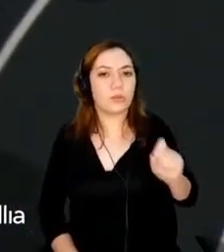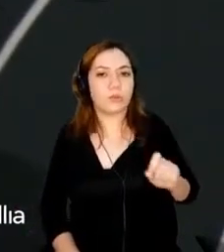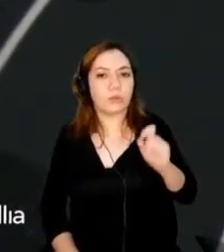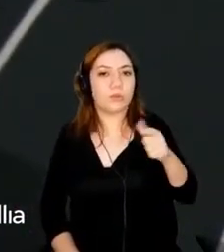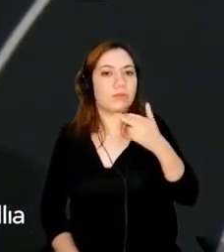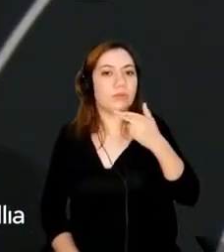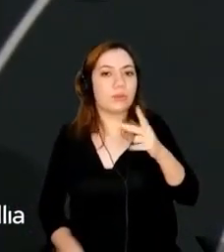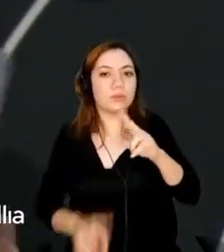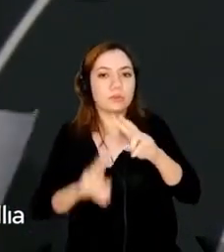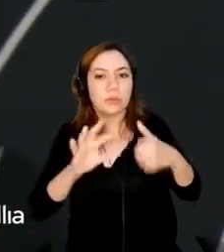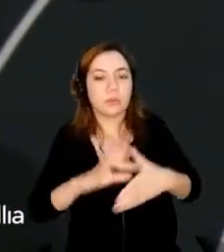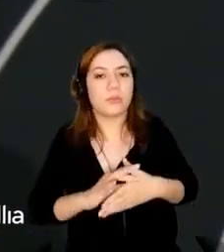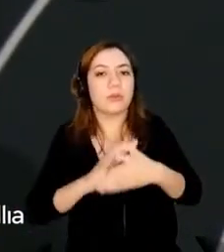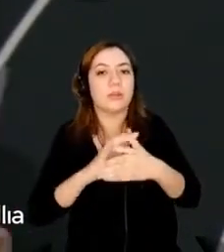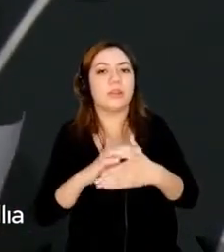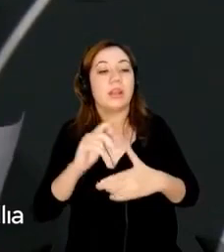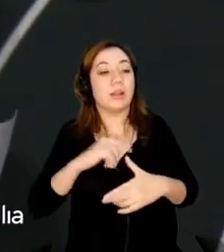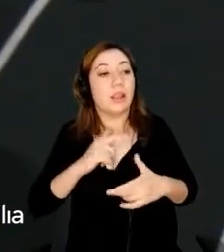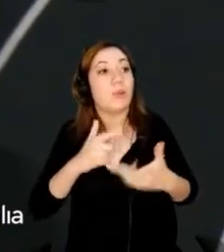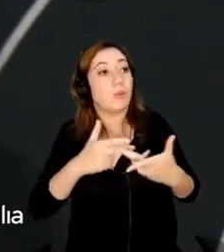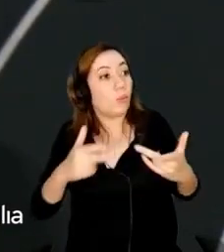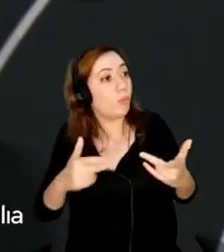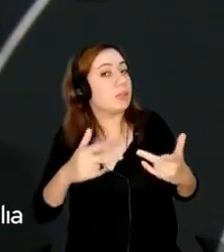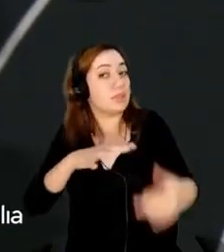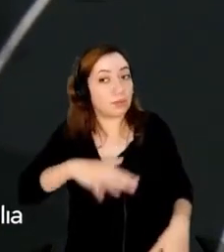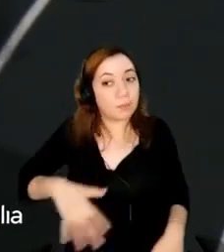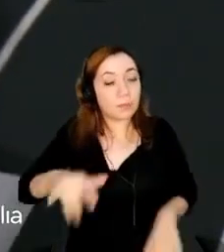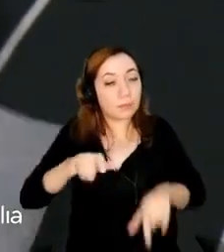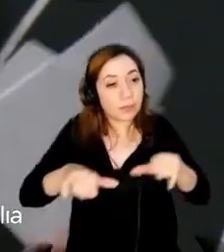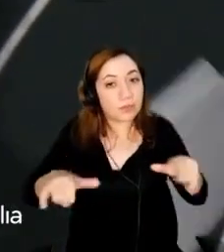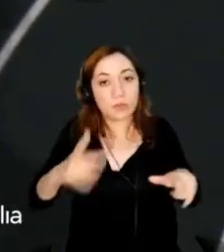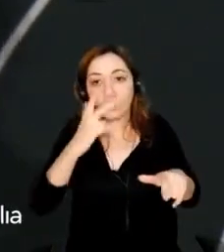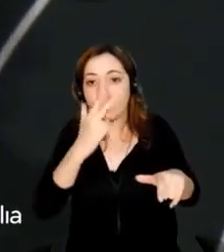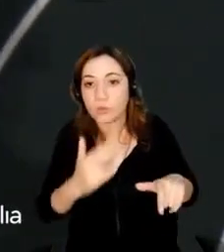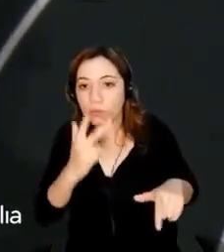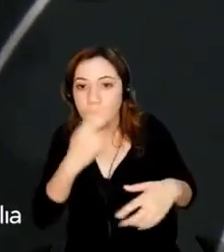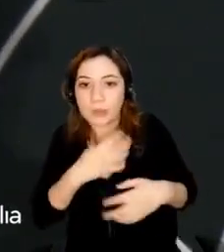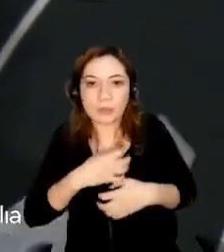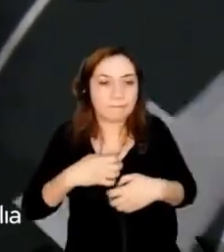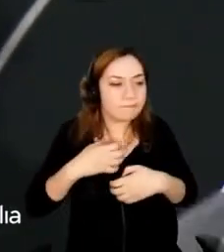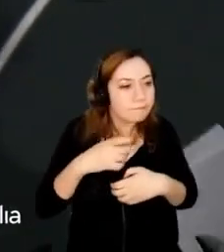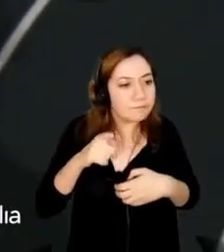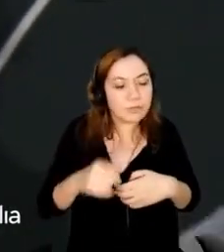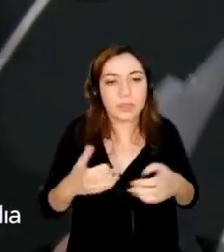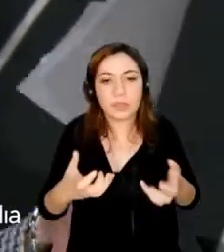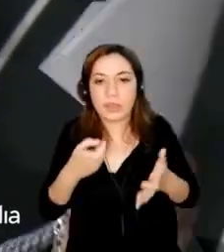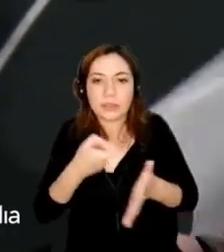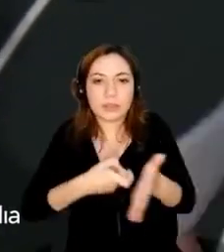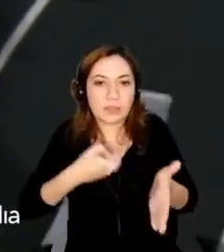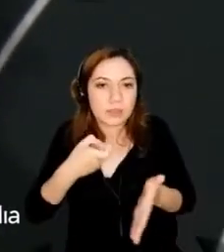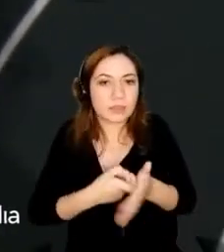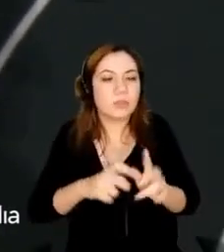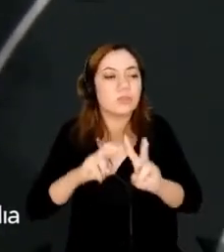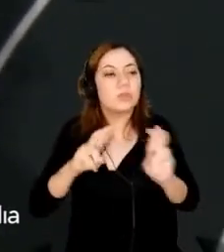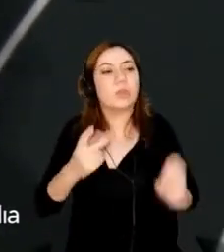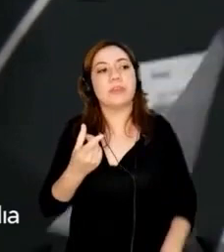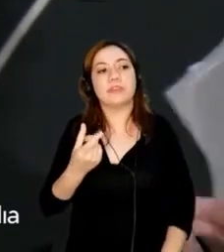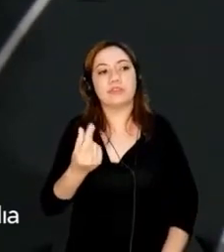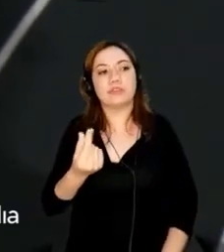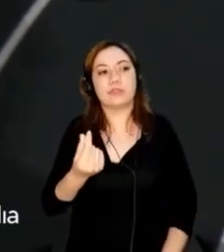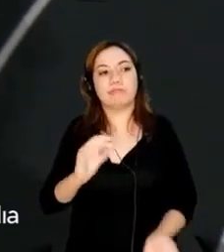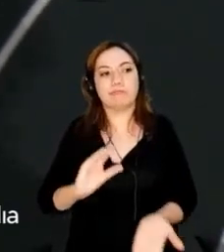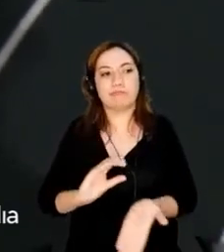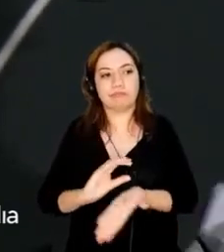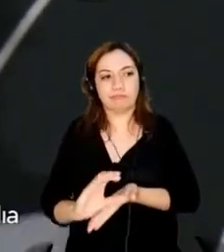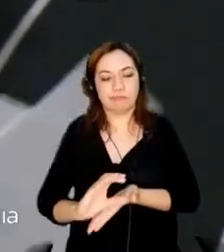room are really kind of facing and struggling with and trying to navigate, funding. How do you navigate the funding aspect once